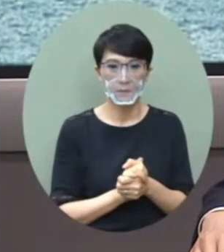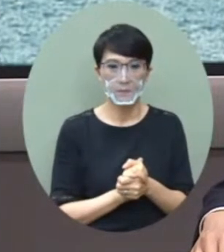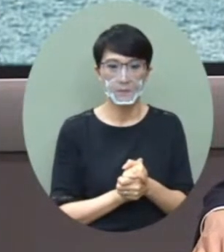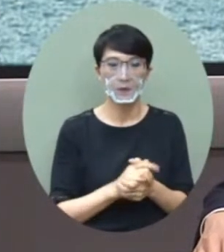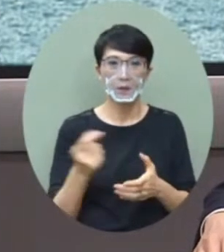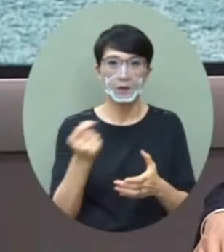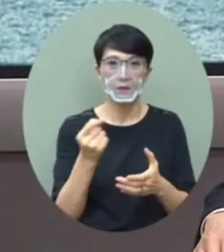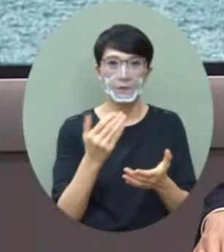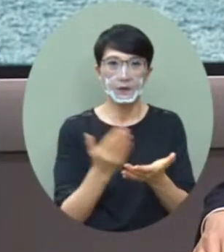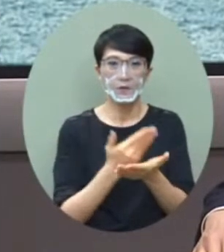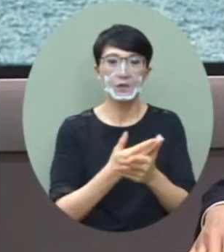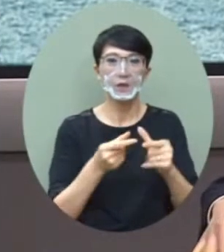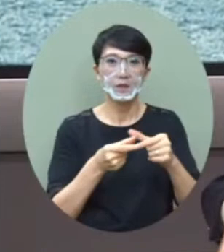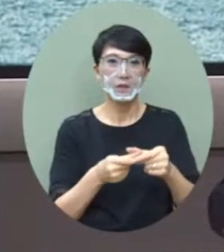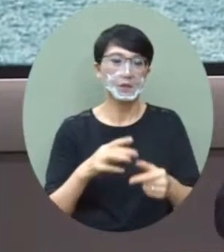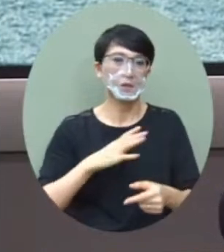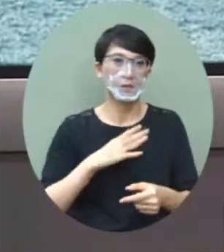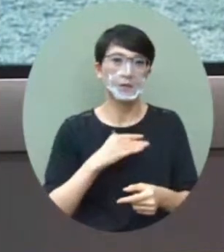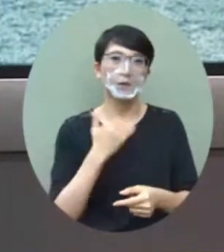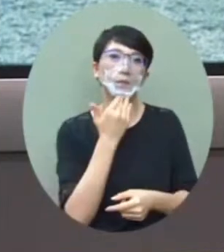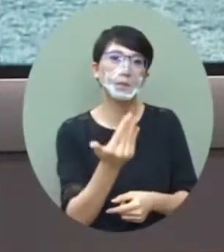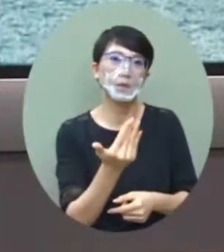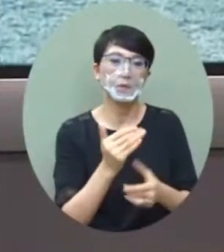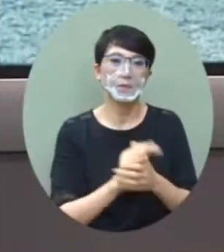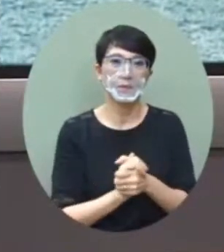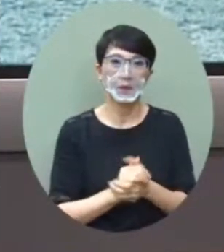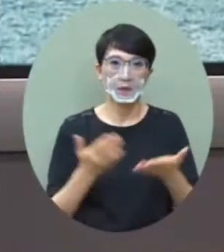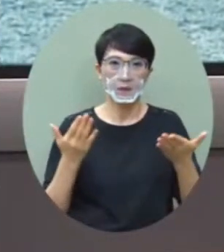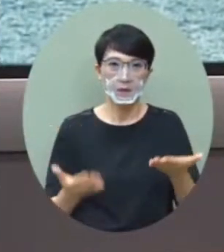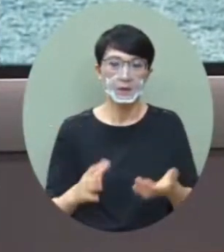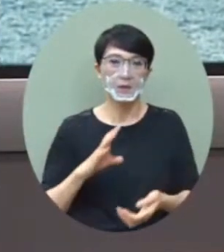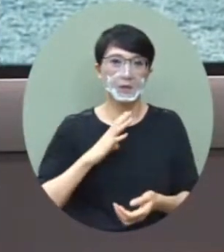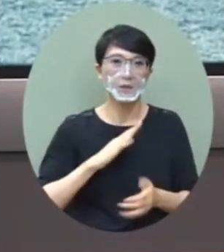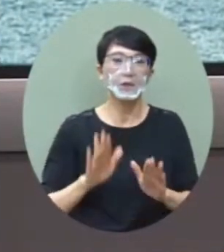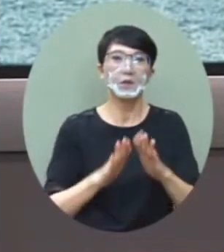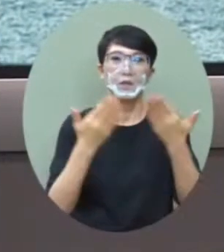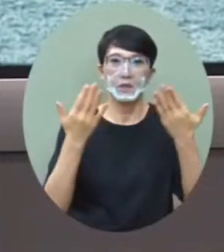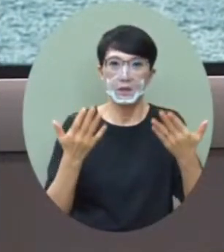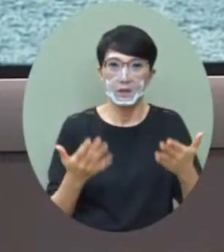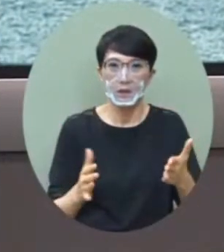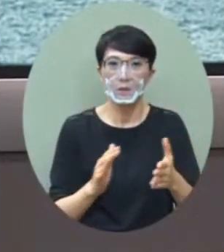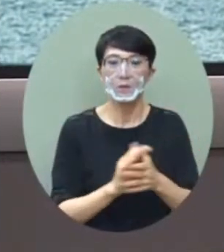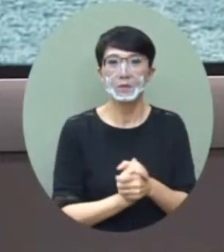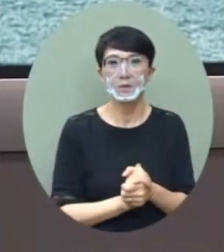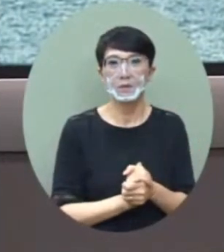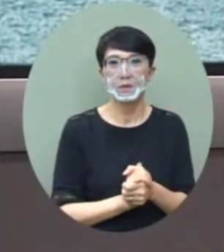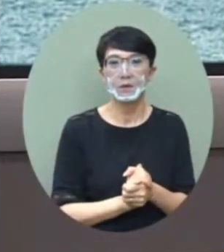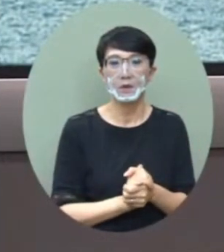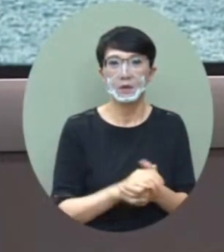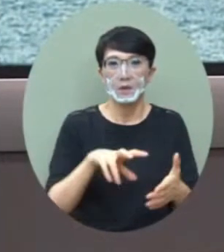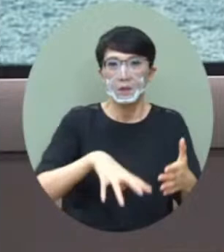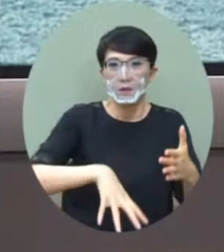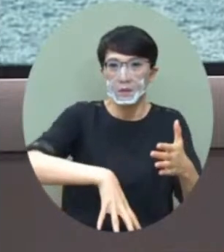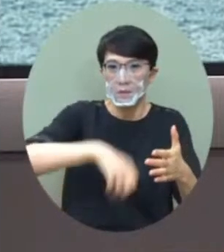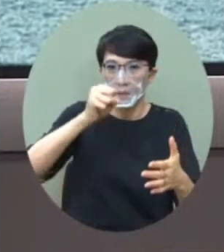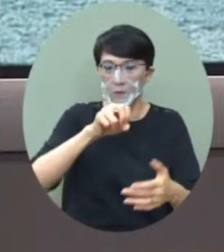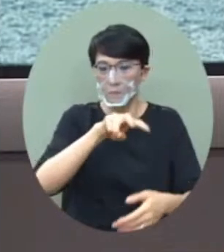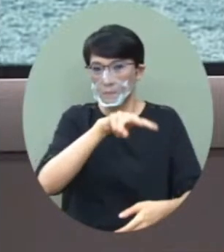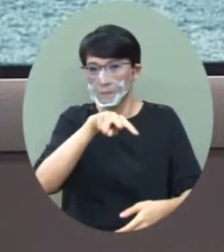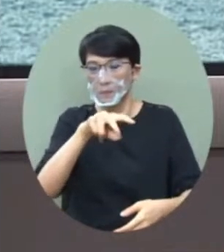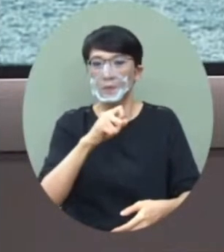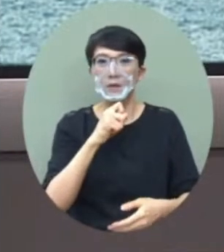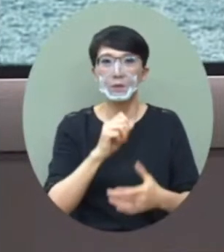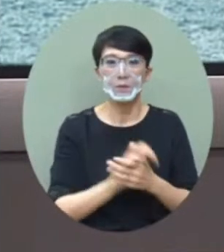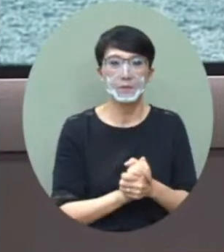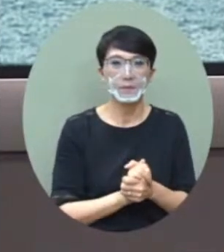valid. As for the declaration system for RAT positive cases,